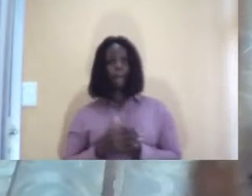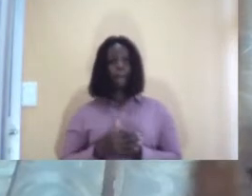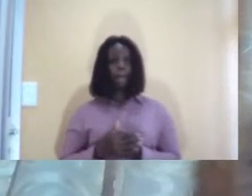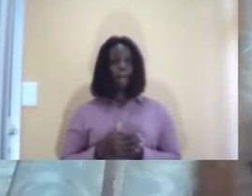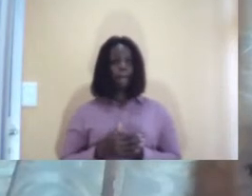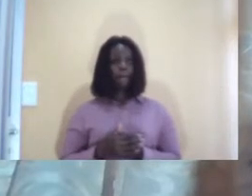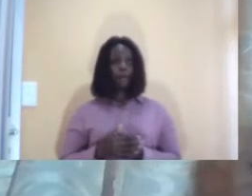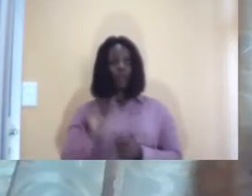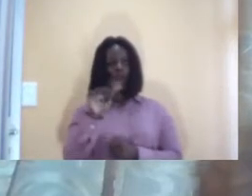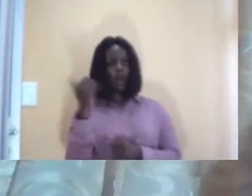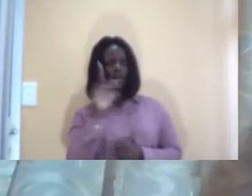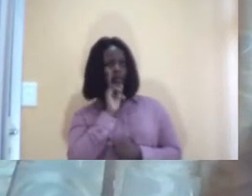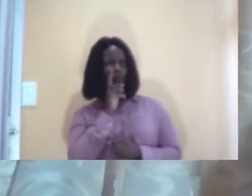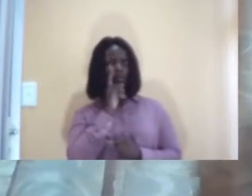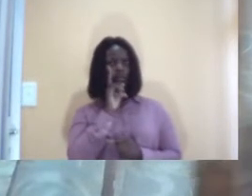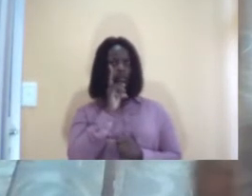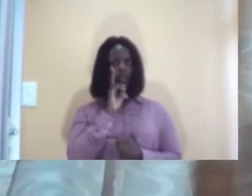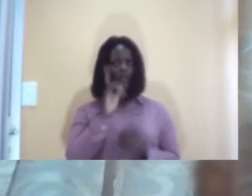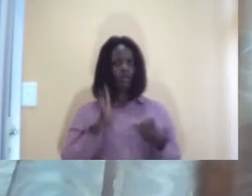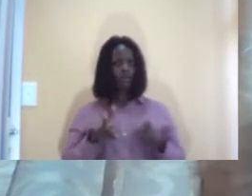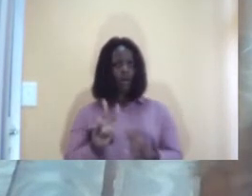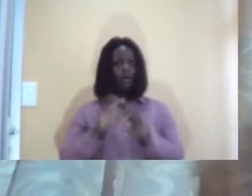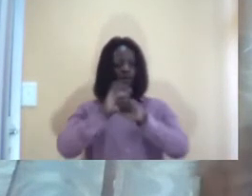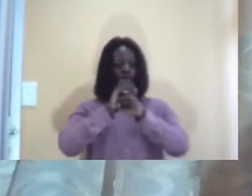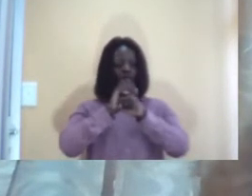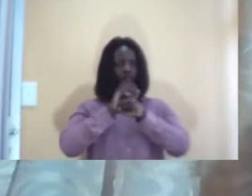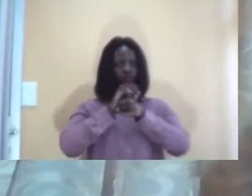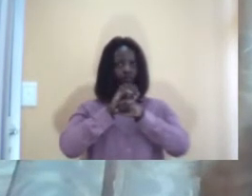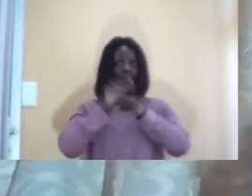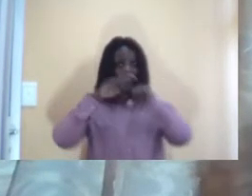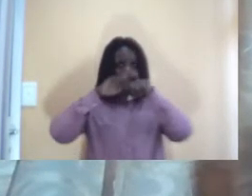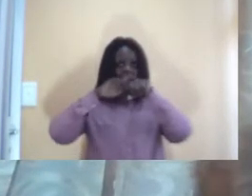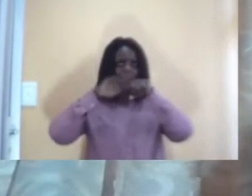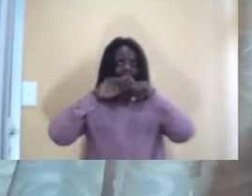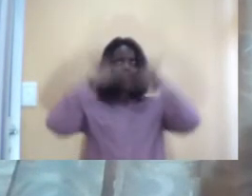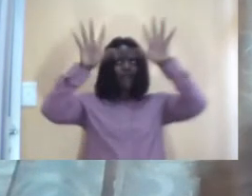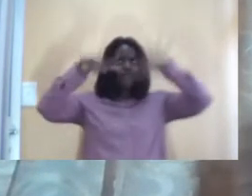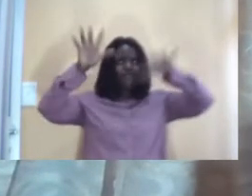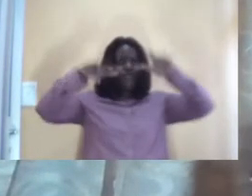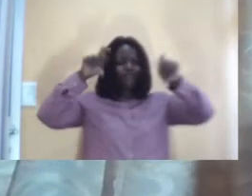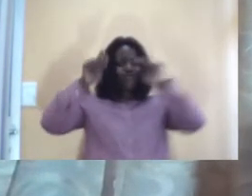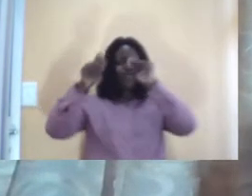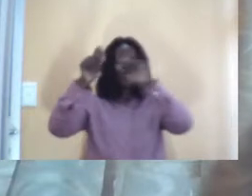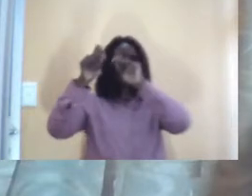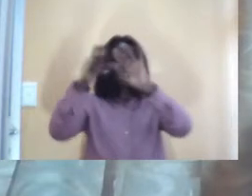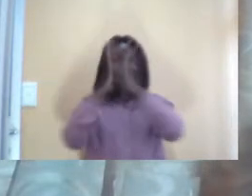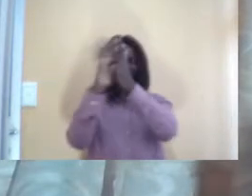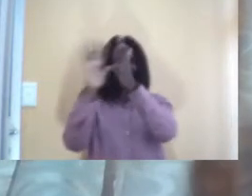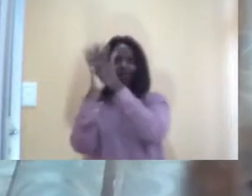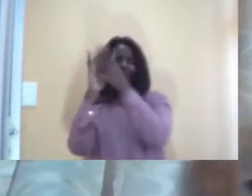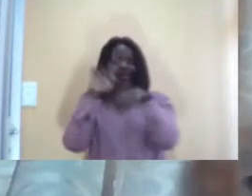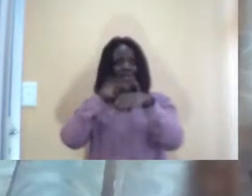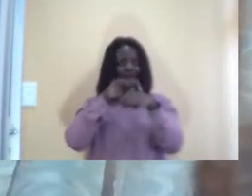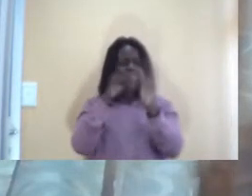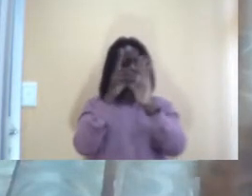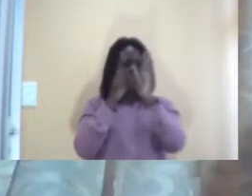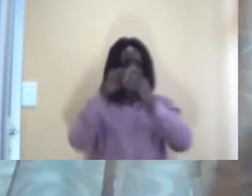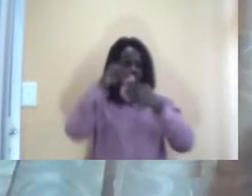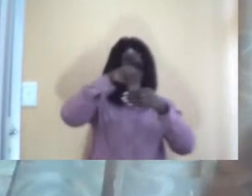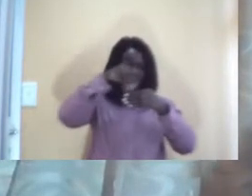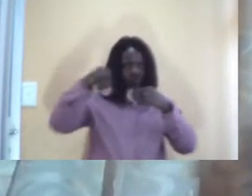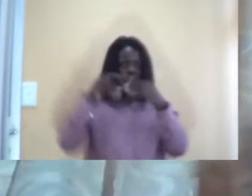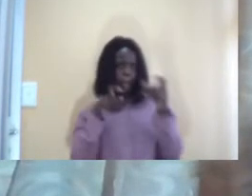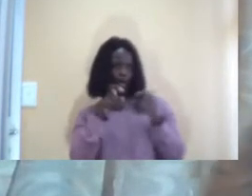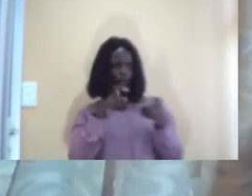also seen how the threat of changing rainfall seasons plays havoc with planting dates and crops and